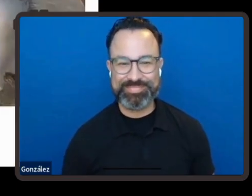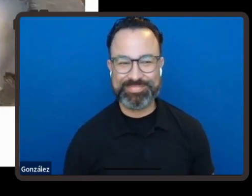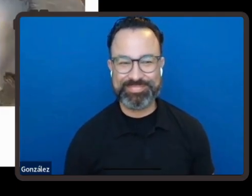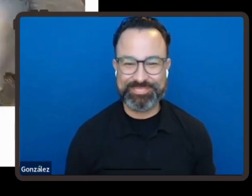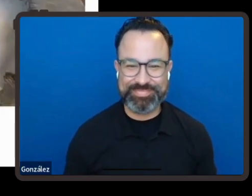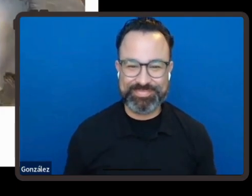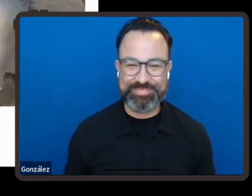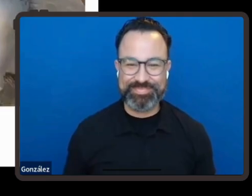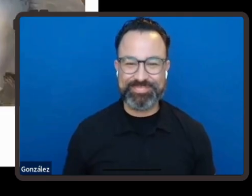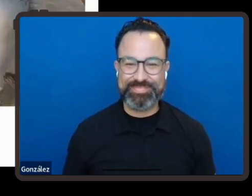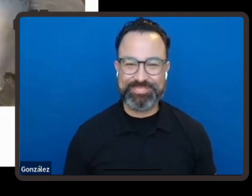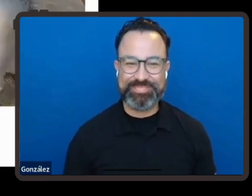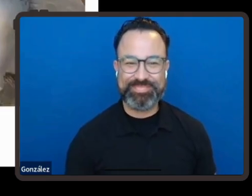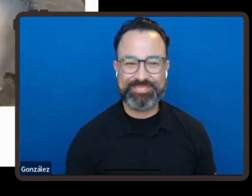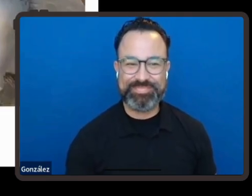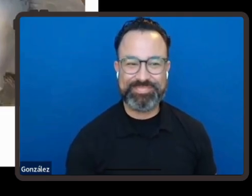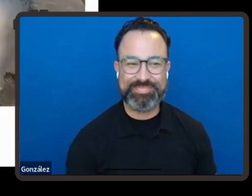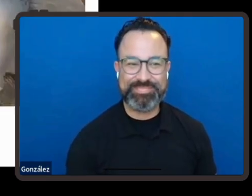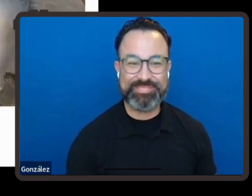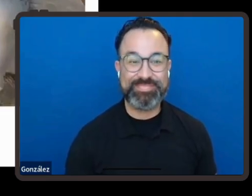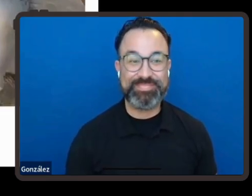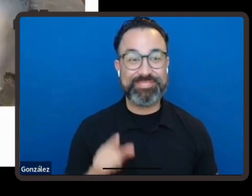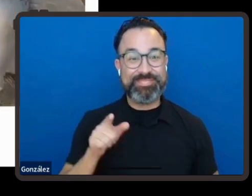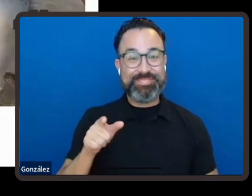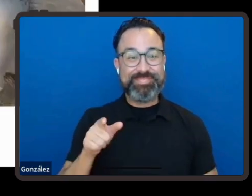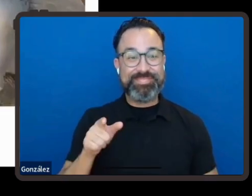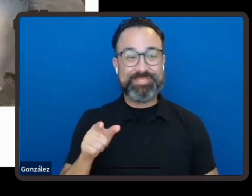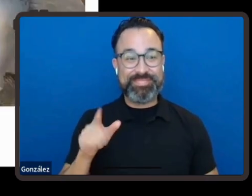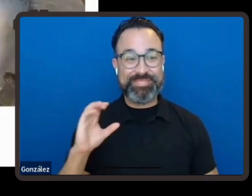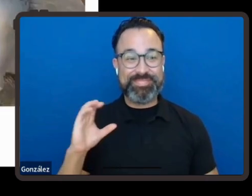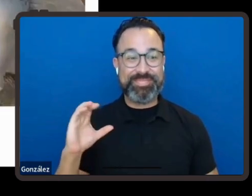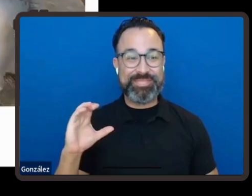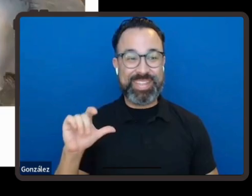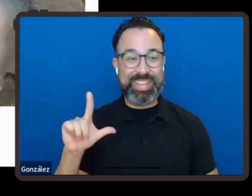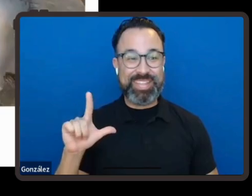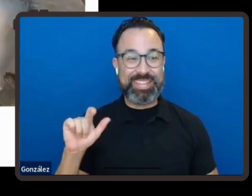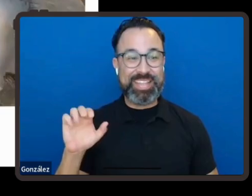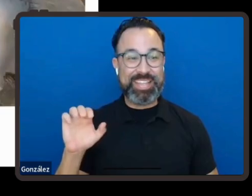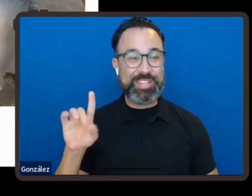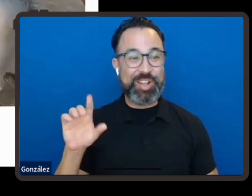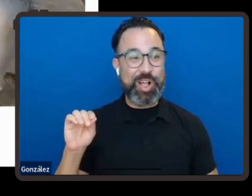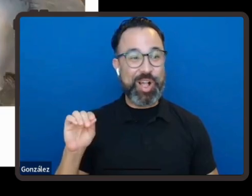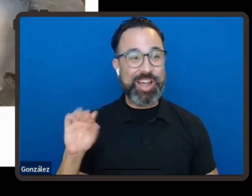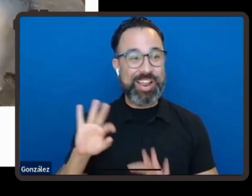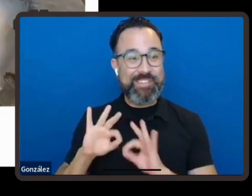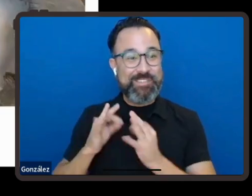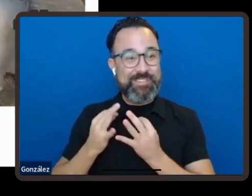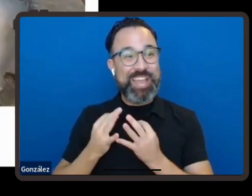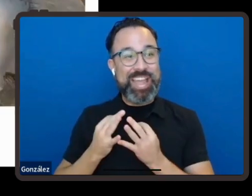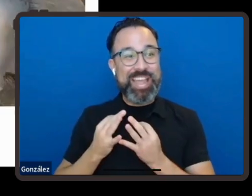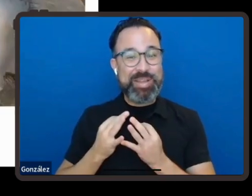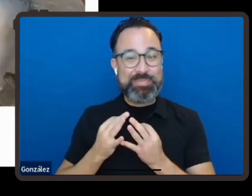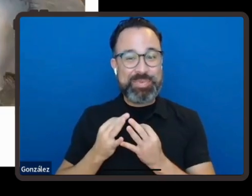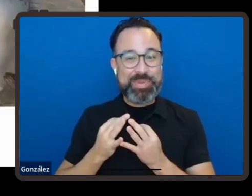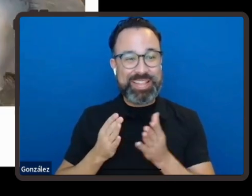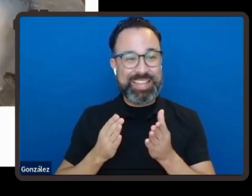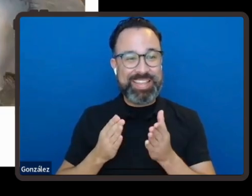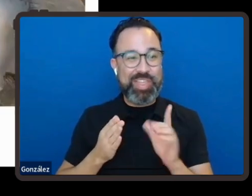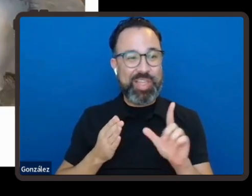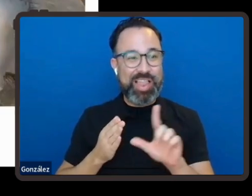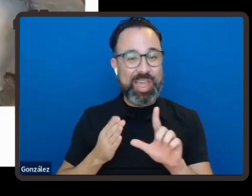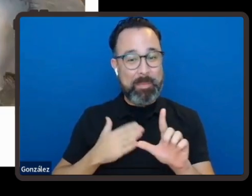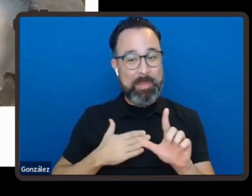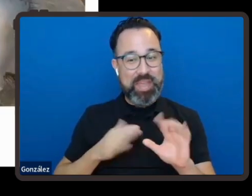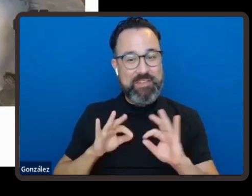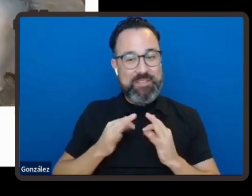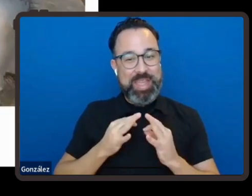Claudia's delightful family on the left-hand side and my delightful family on the right-hand side. And I